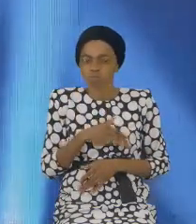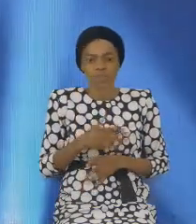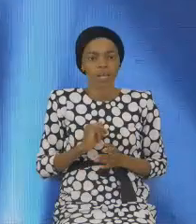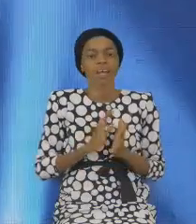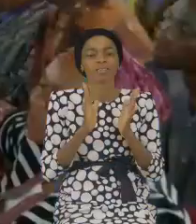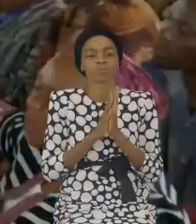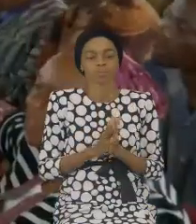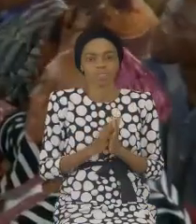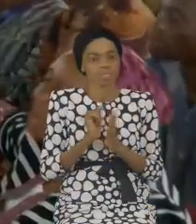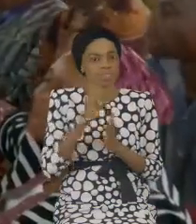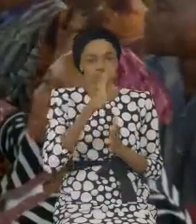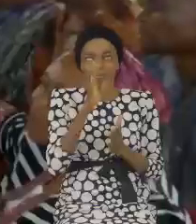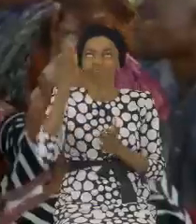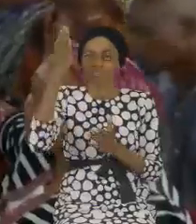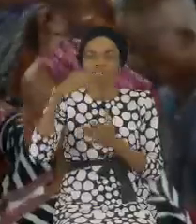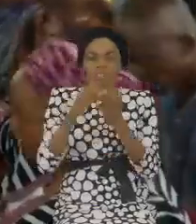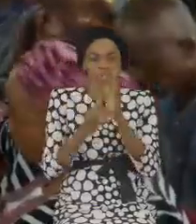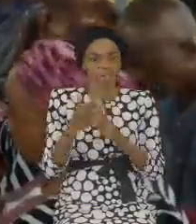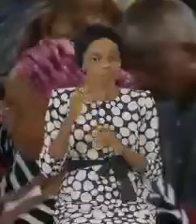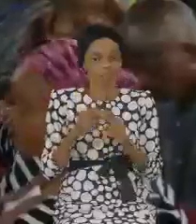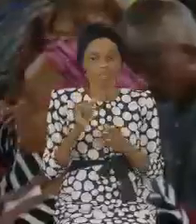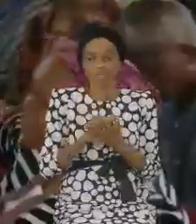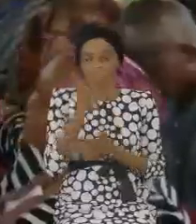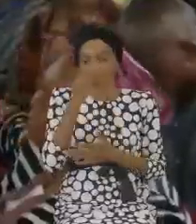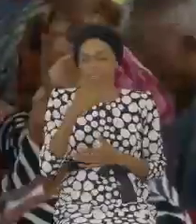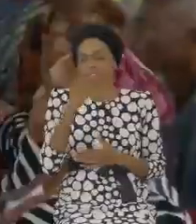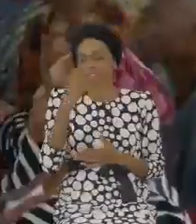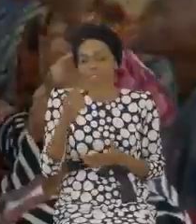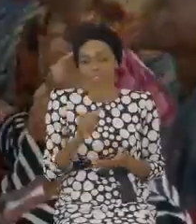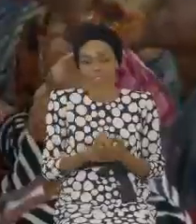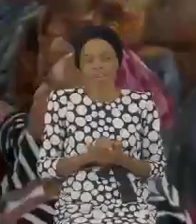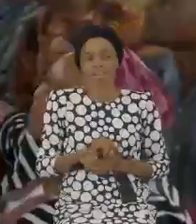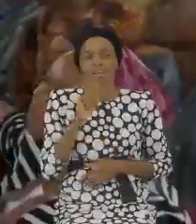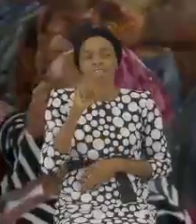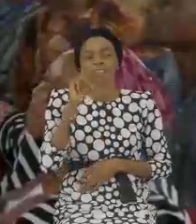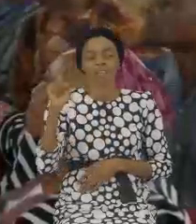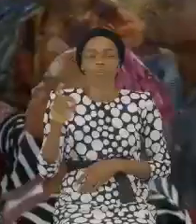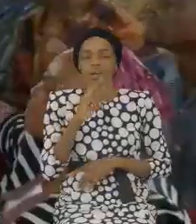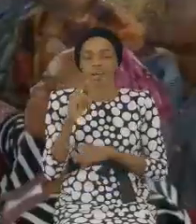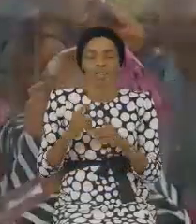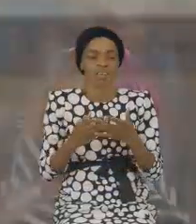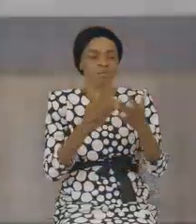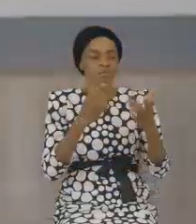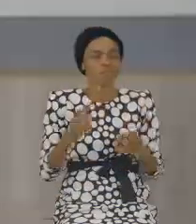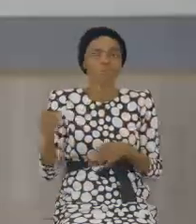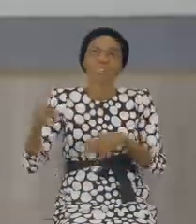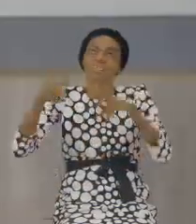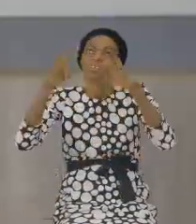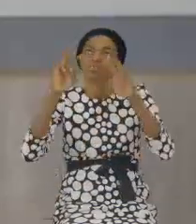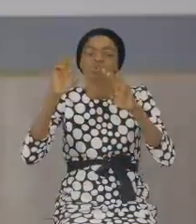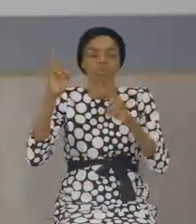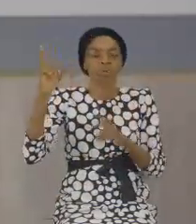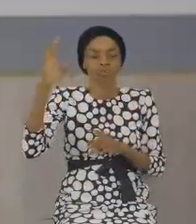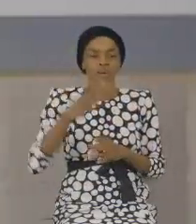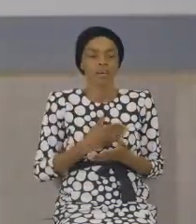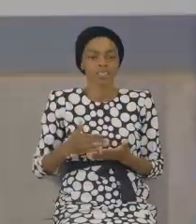in Jesus' name. That's why it says, therefore are they before the throne of God, and they serve him day